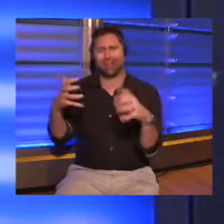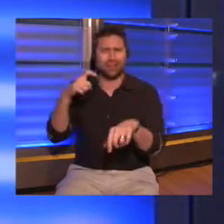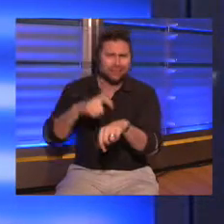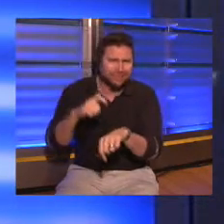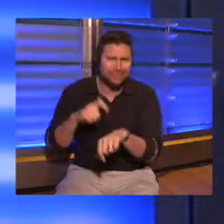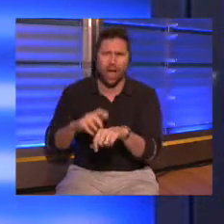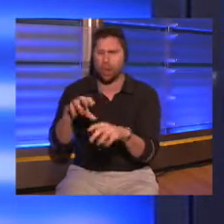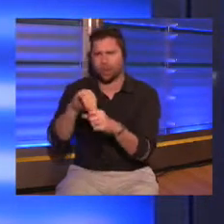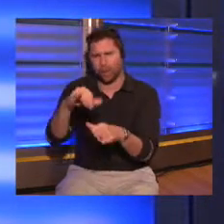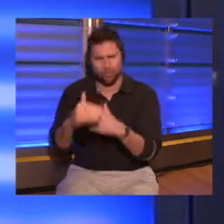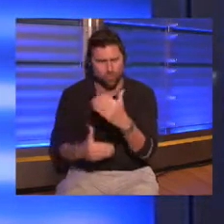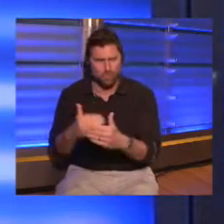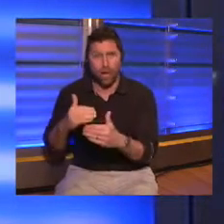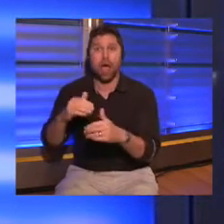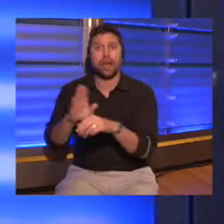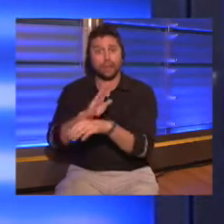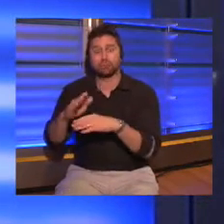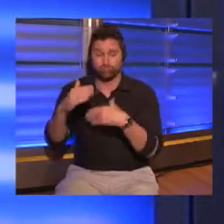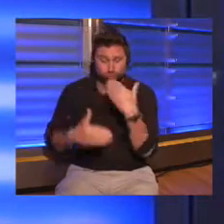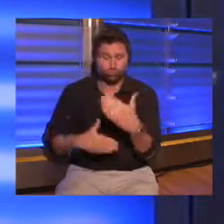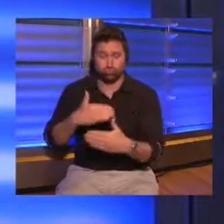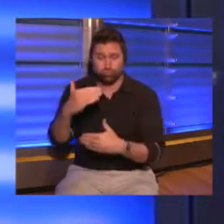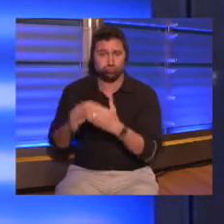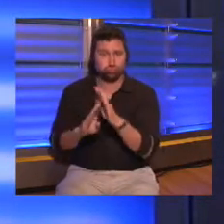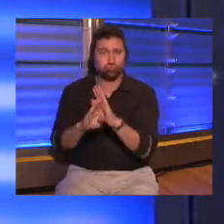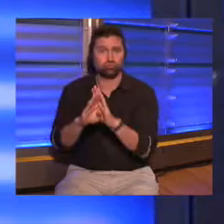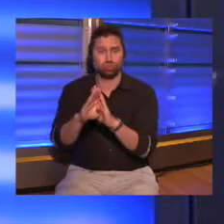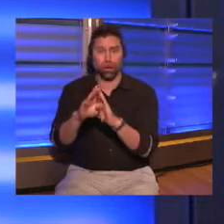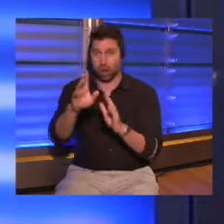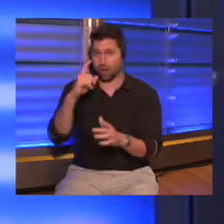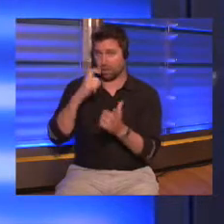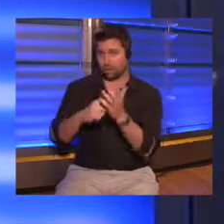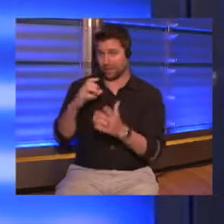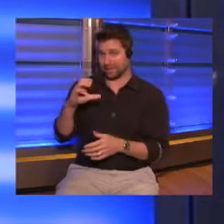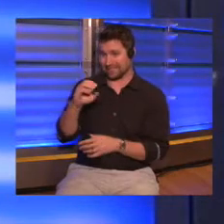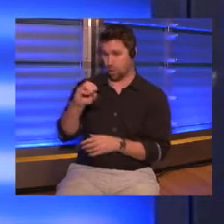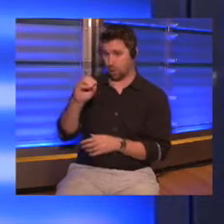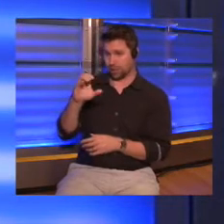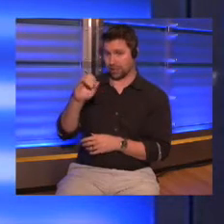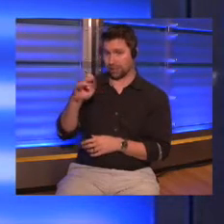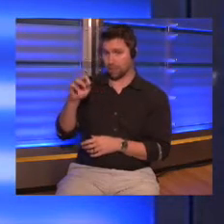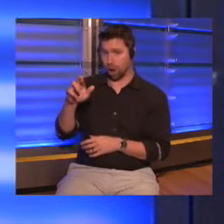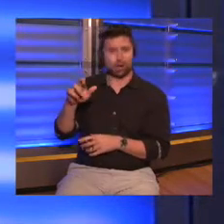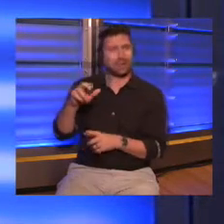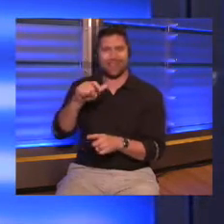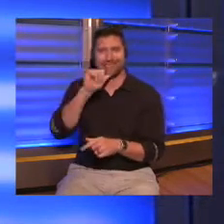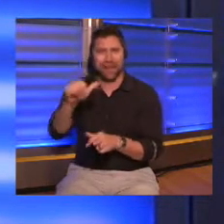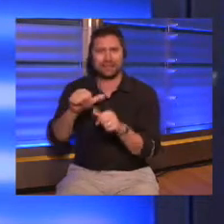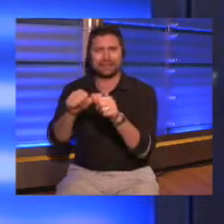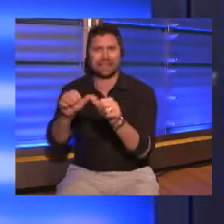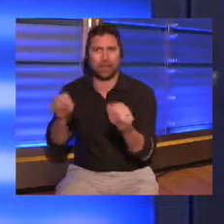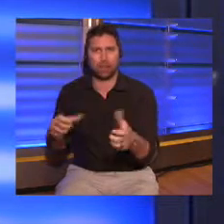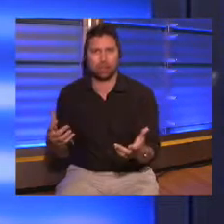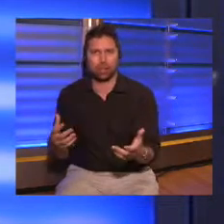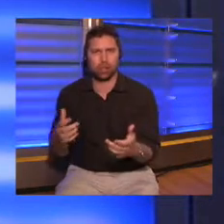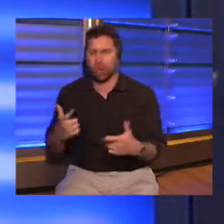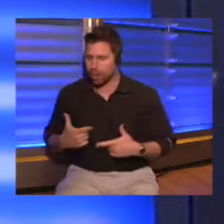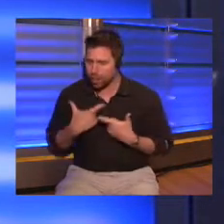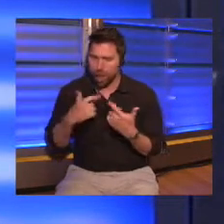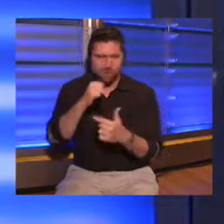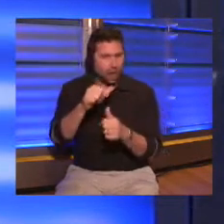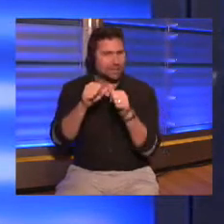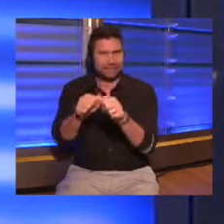process. As the business goes, what I'll tell you is, and I've found as CEO of Cliff Bar, it's not sustainable. Like, life is not